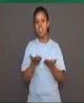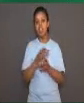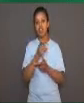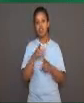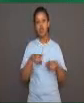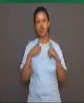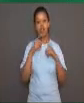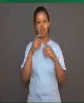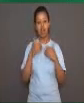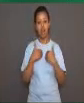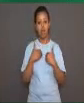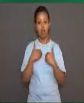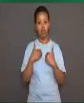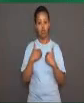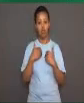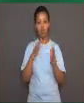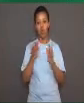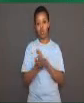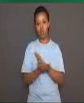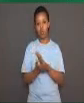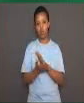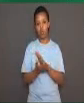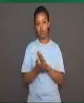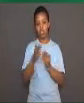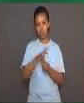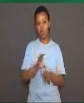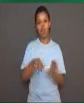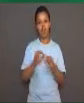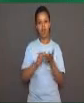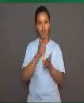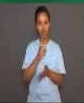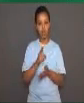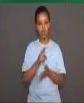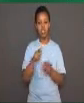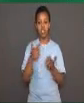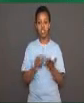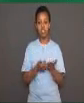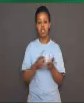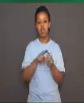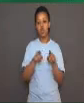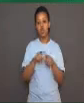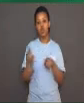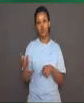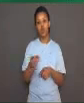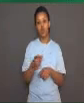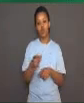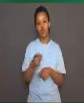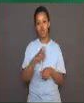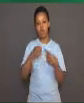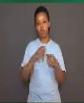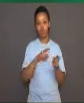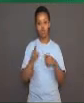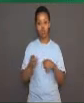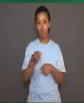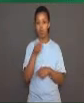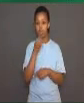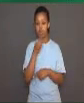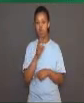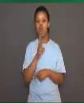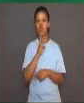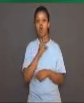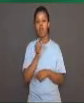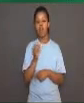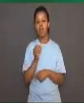lived. Also, different environments affected the food, water, and